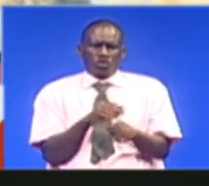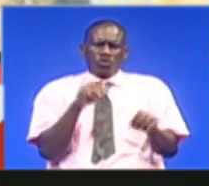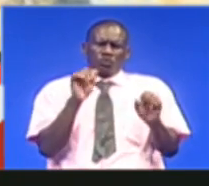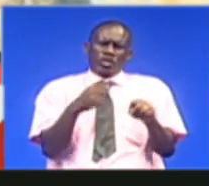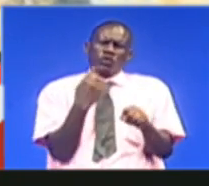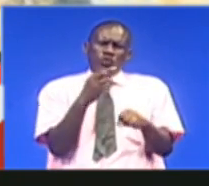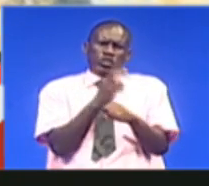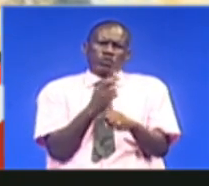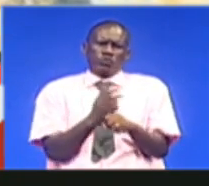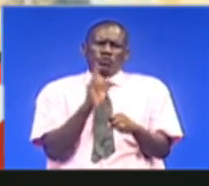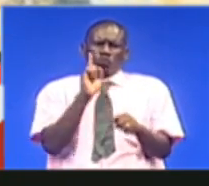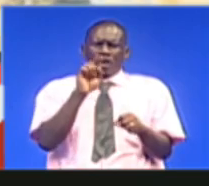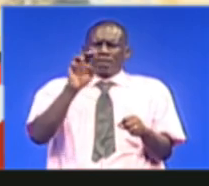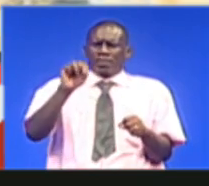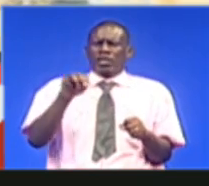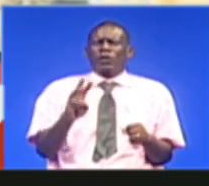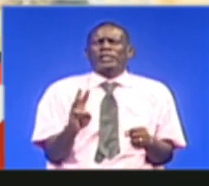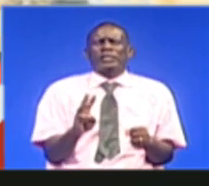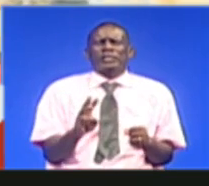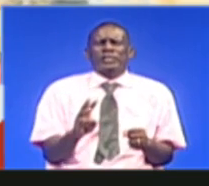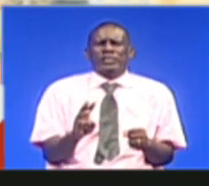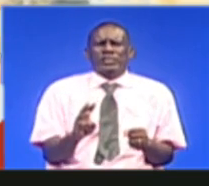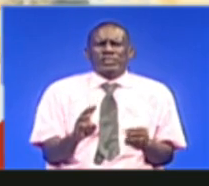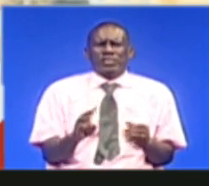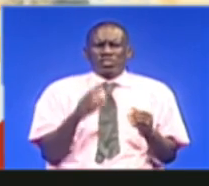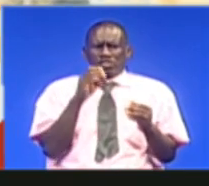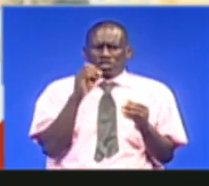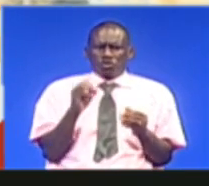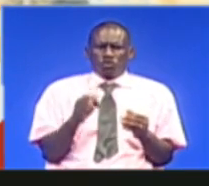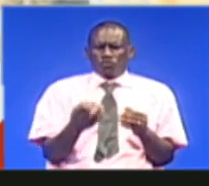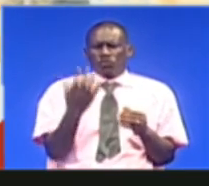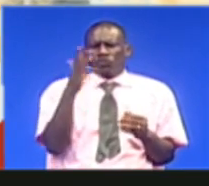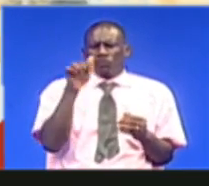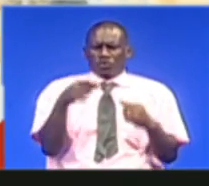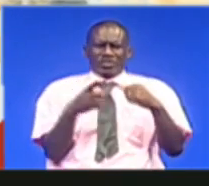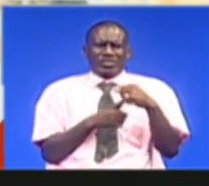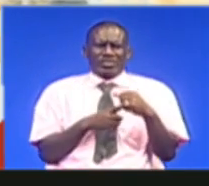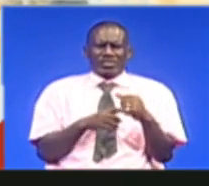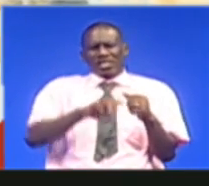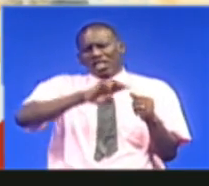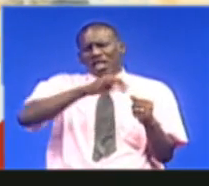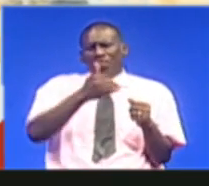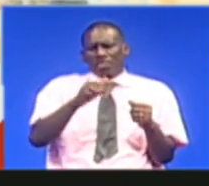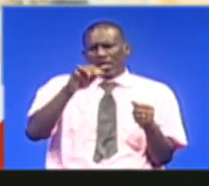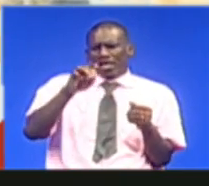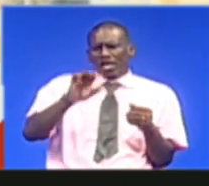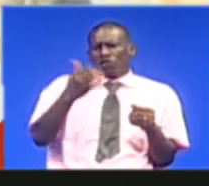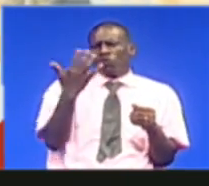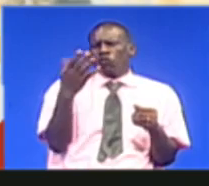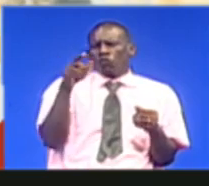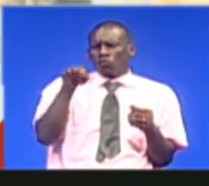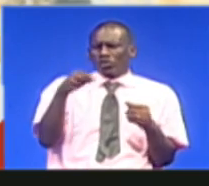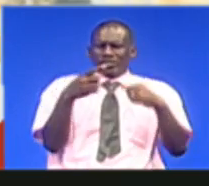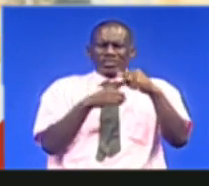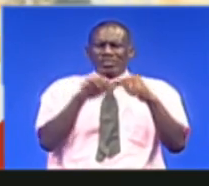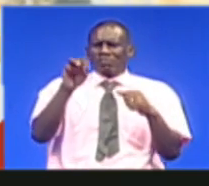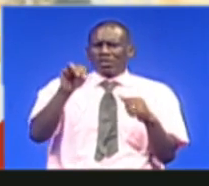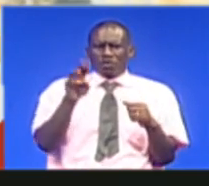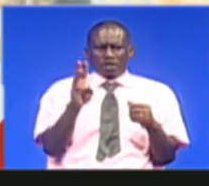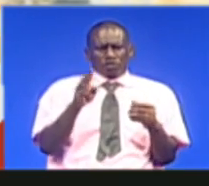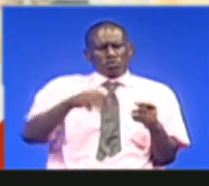use 1 megawatt of the 5.6. The rest of the 4.6 megawatts we are